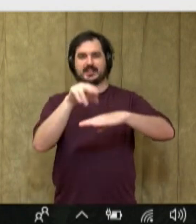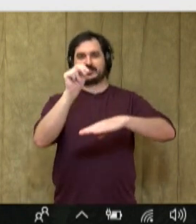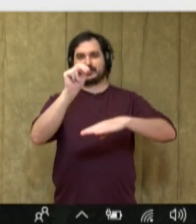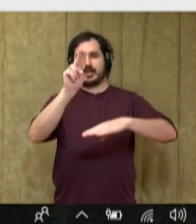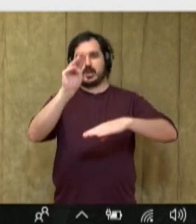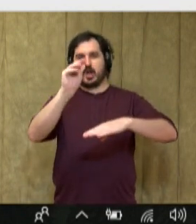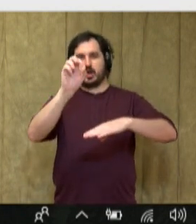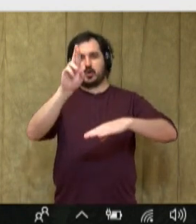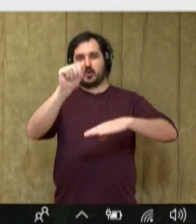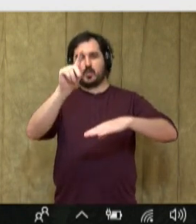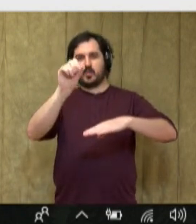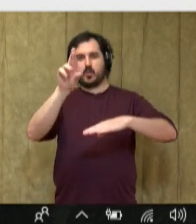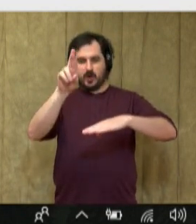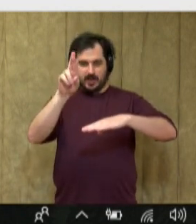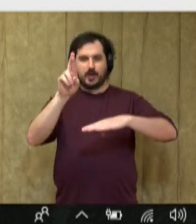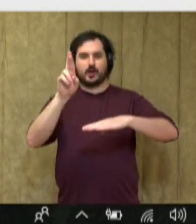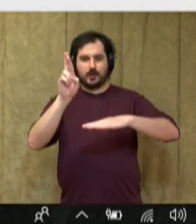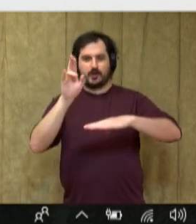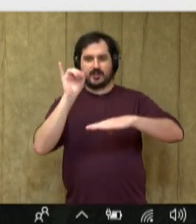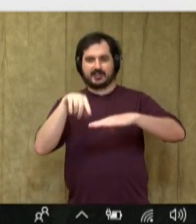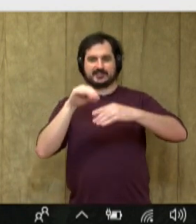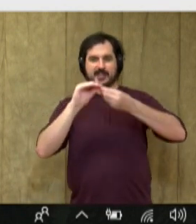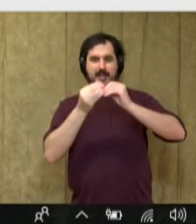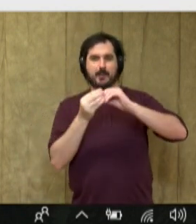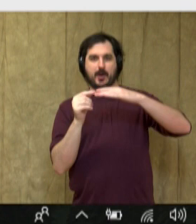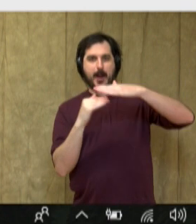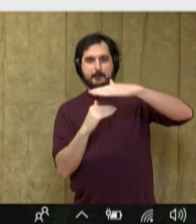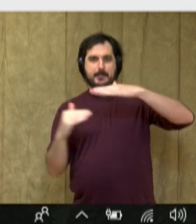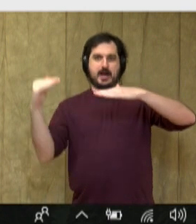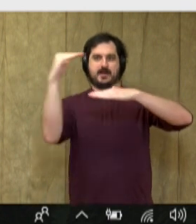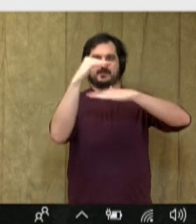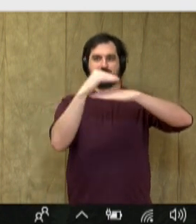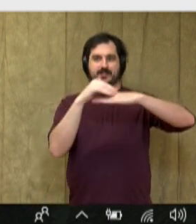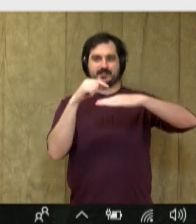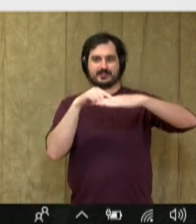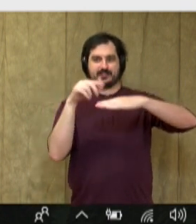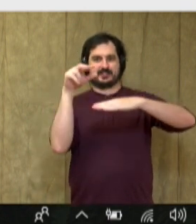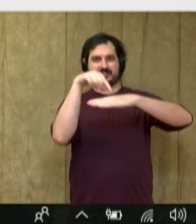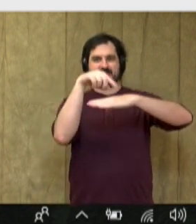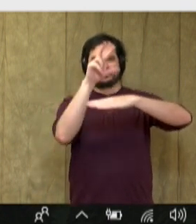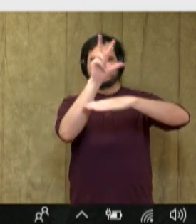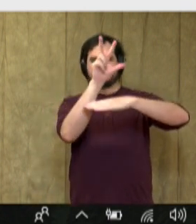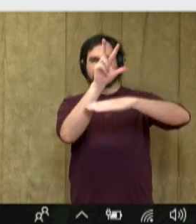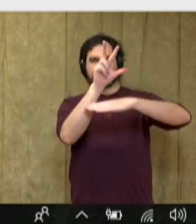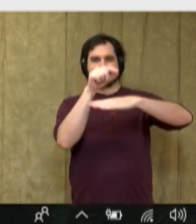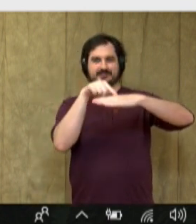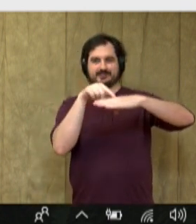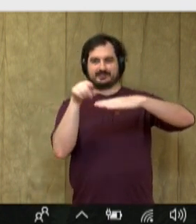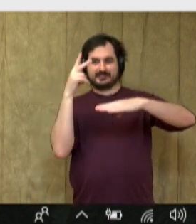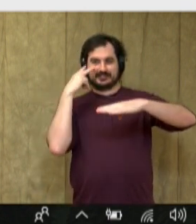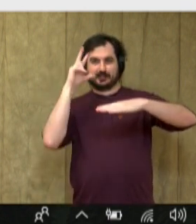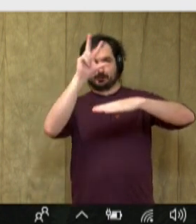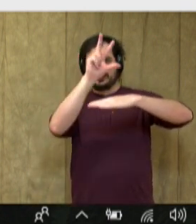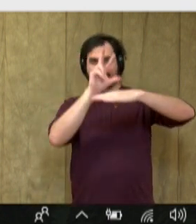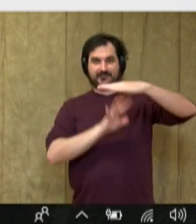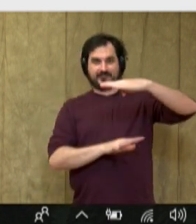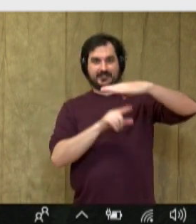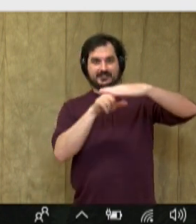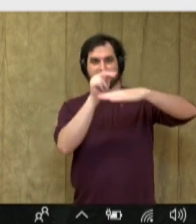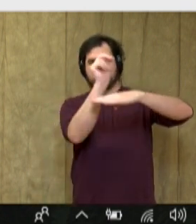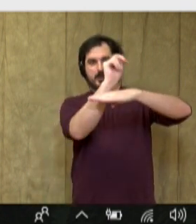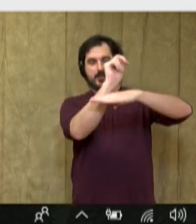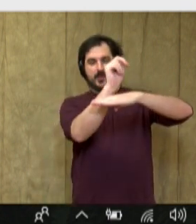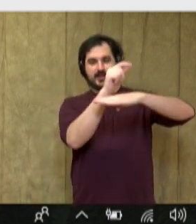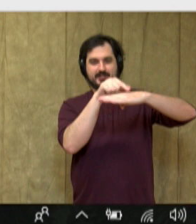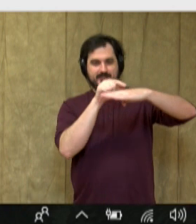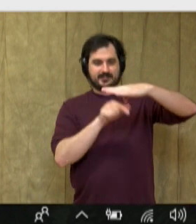that's this number right here. So the 3, if you have 3/5, the numerator is the one on top. You should already know that, but it's just a little refresher. Then